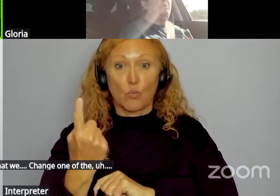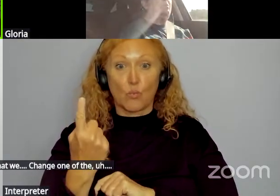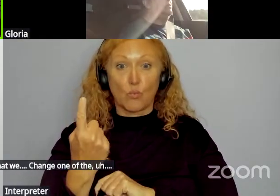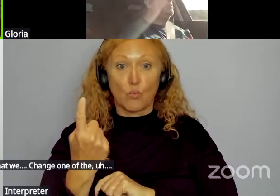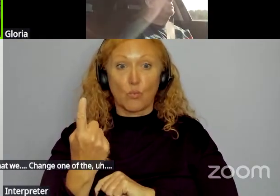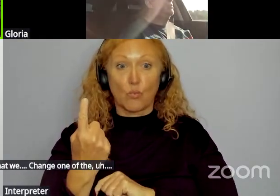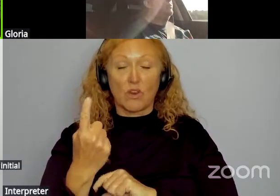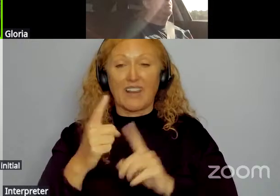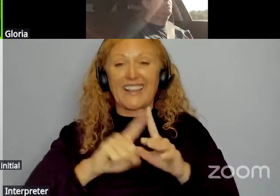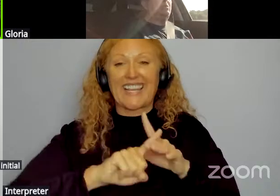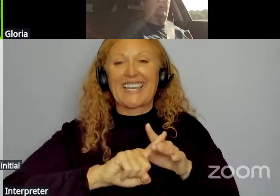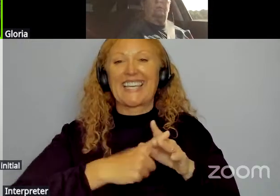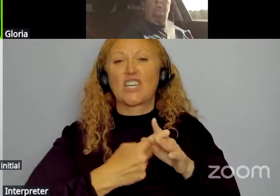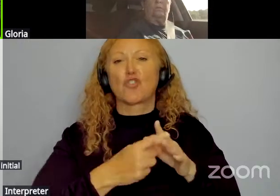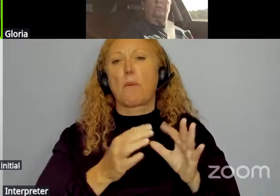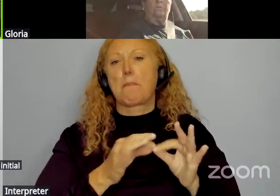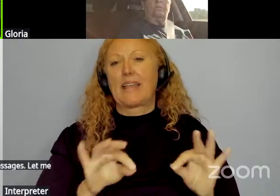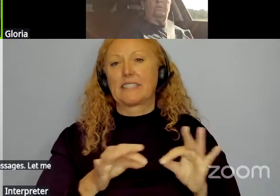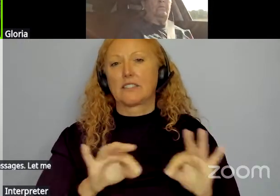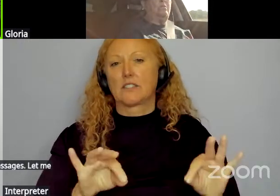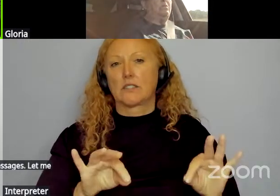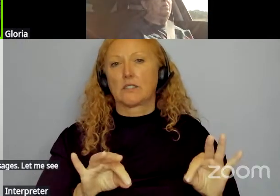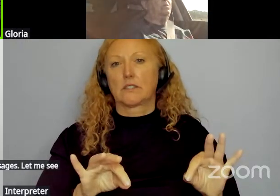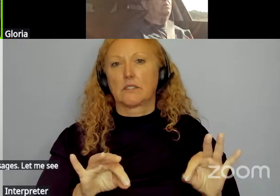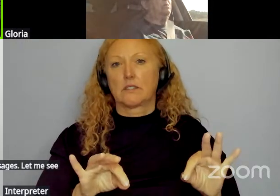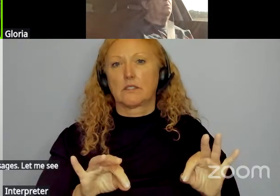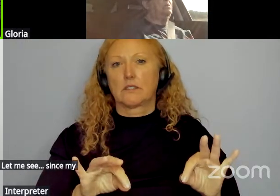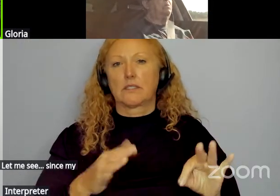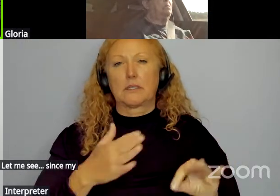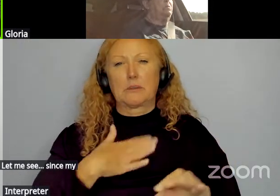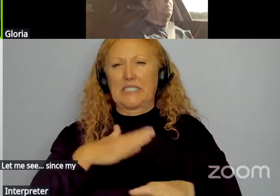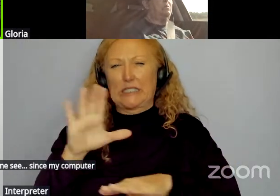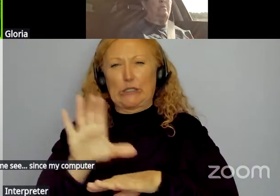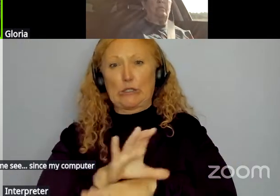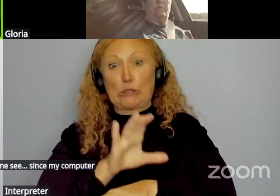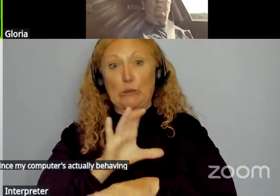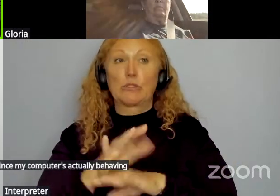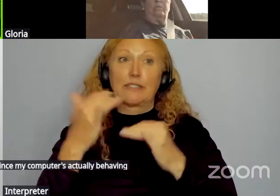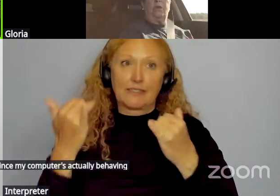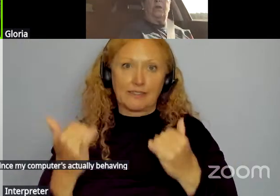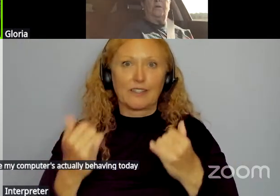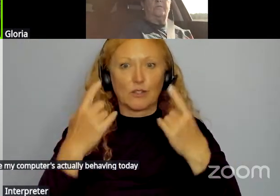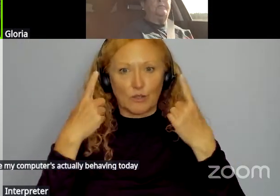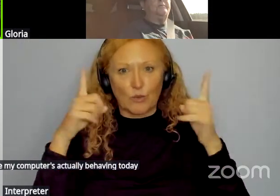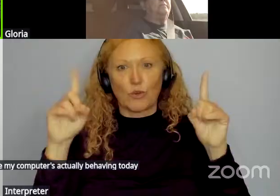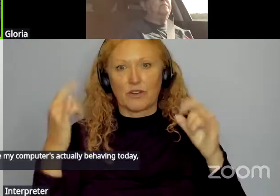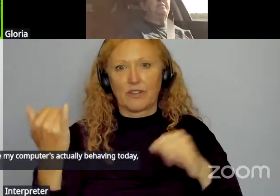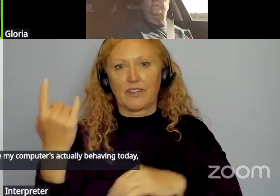the initial messages. Let me see, since my computer is actually behaving today.